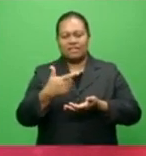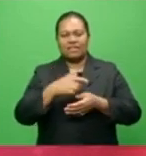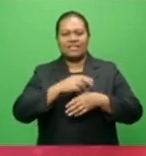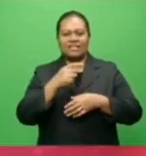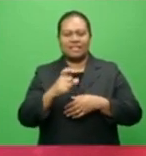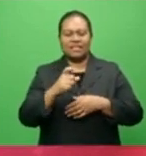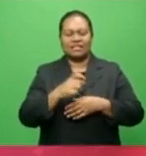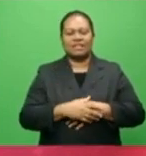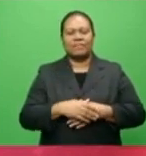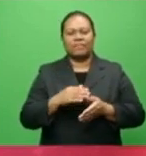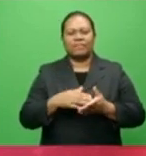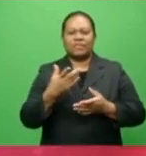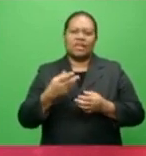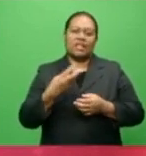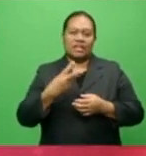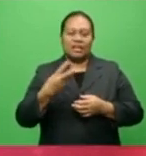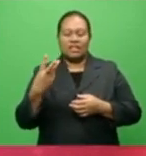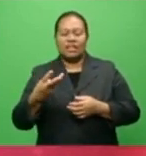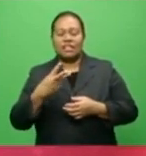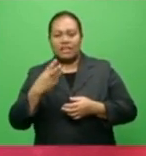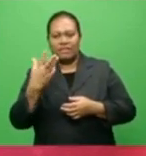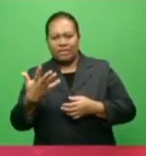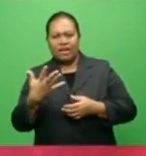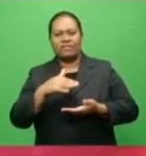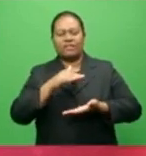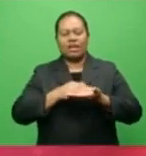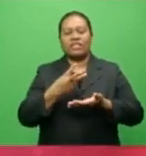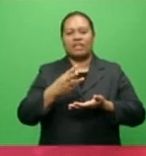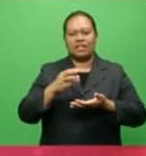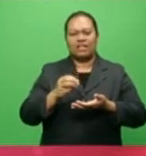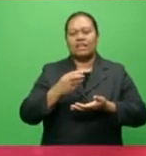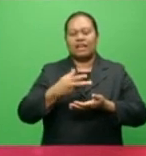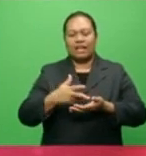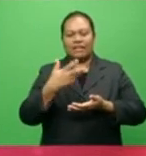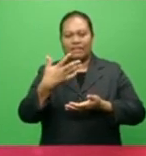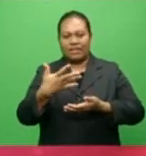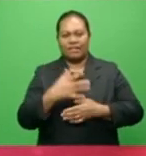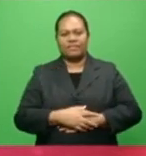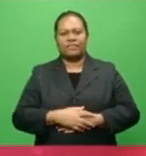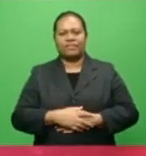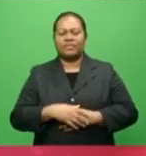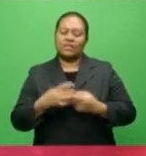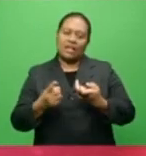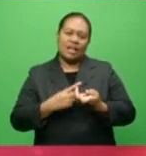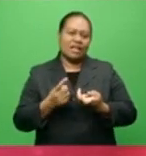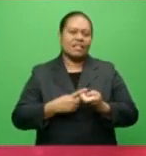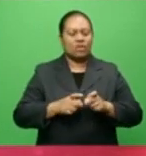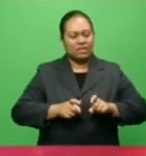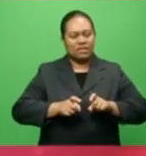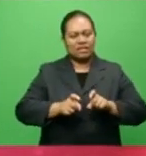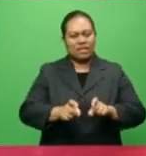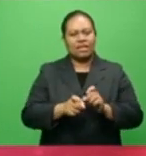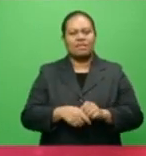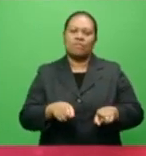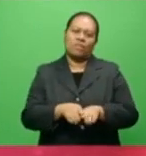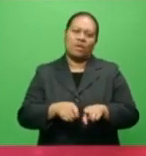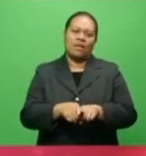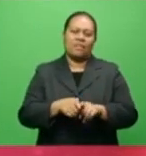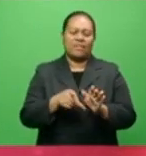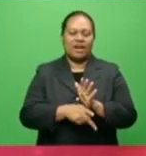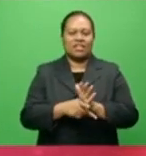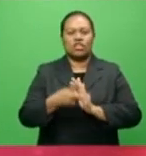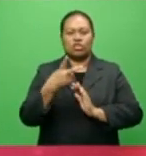those who use gas daily. Plenty of people be happy the gas going the price down. Yeah, very hard time for